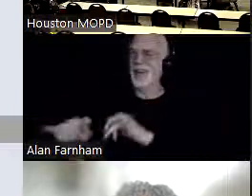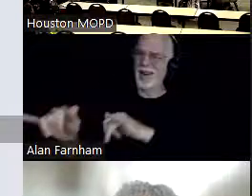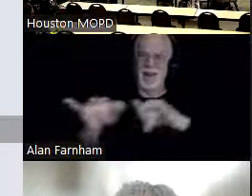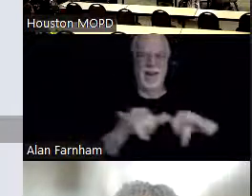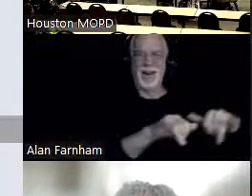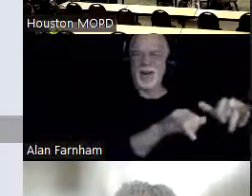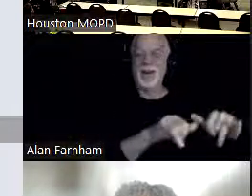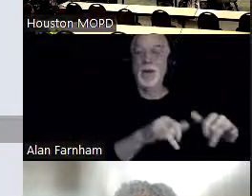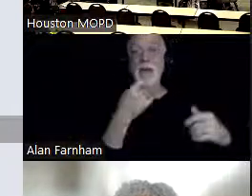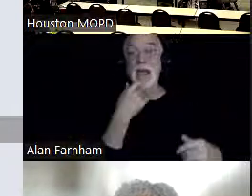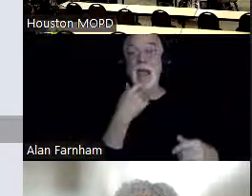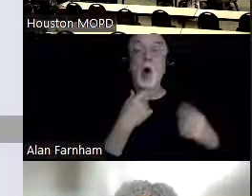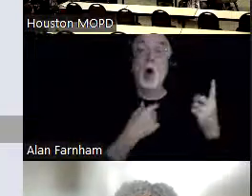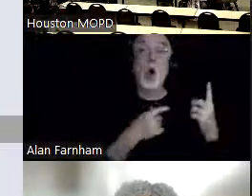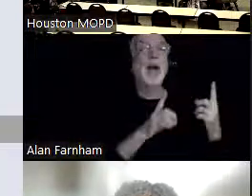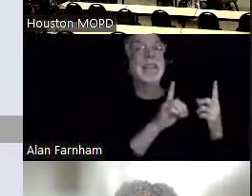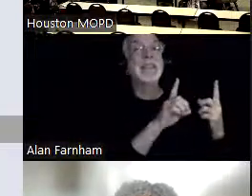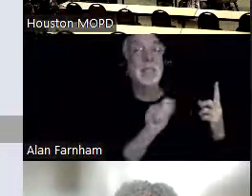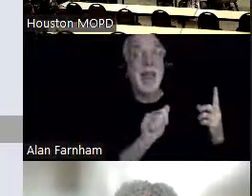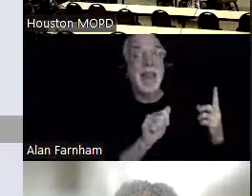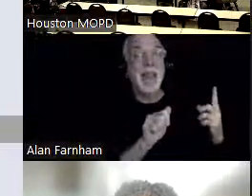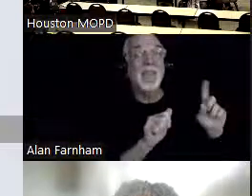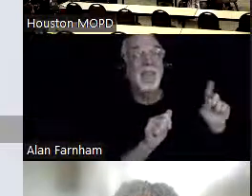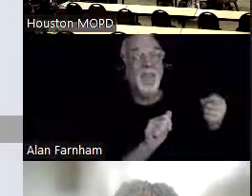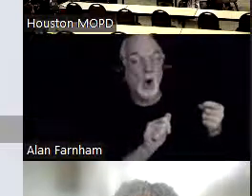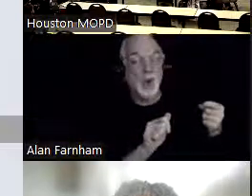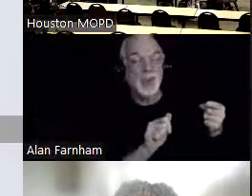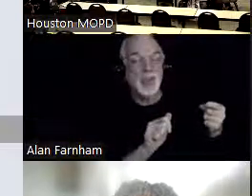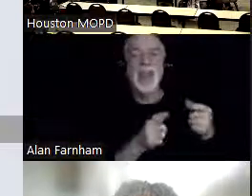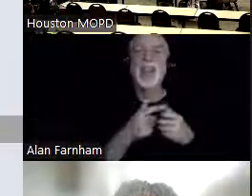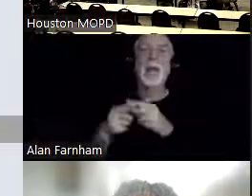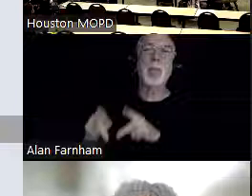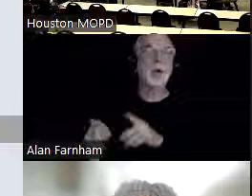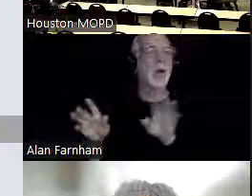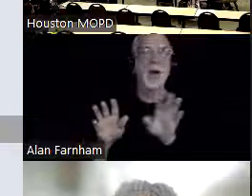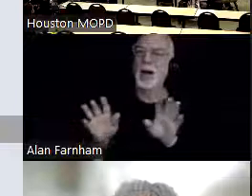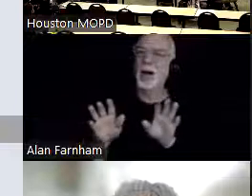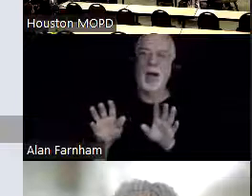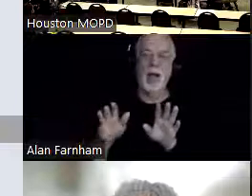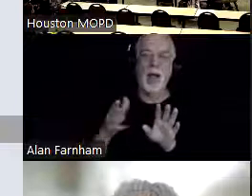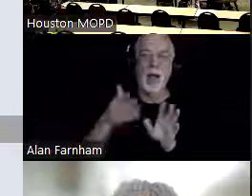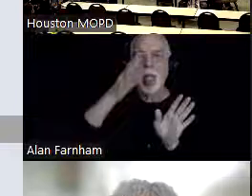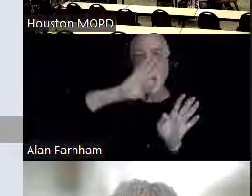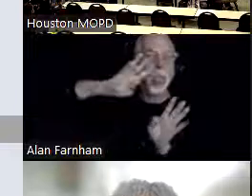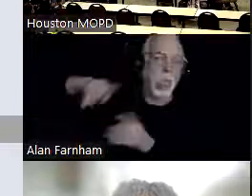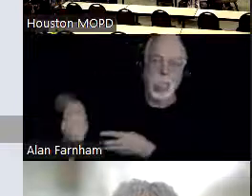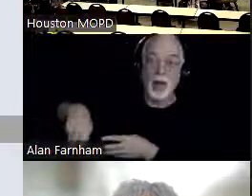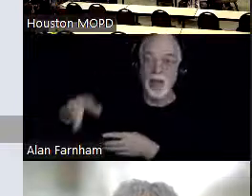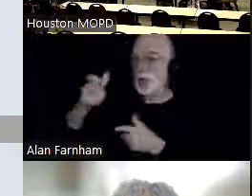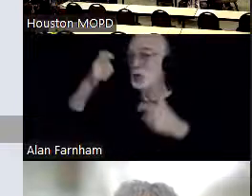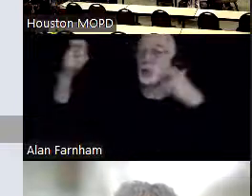say disability and then say the person doesn't say the greatness of the fostering